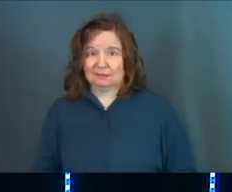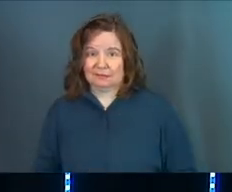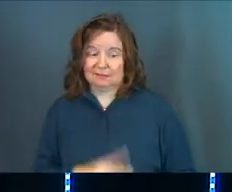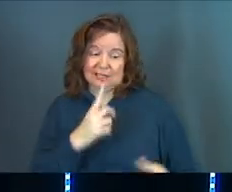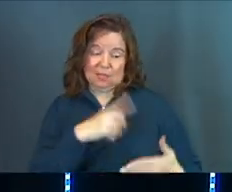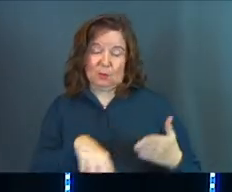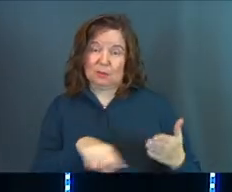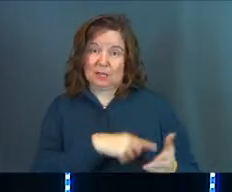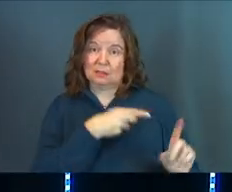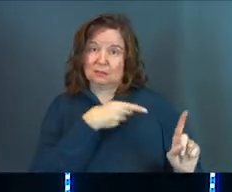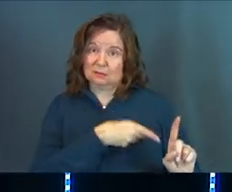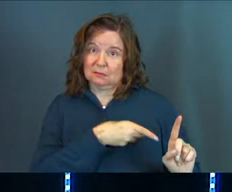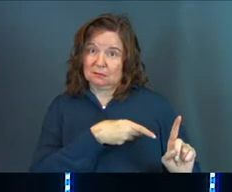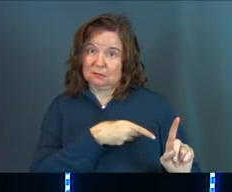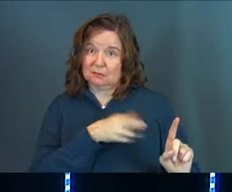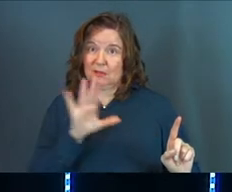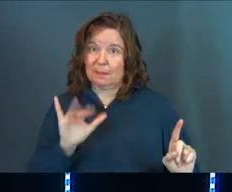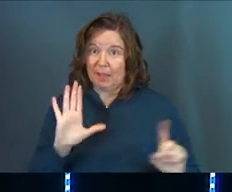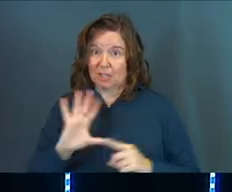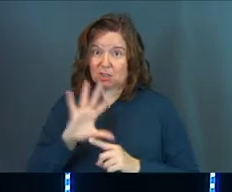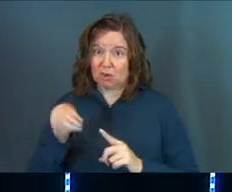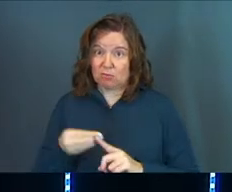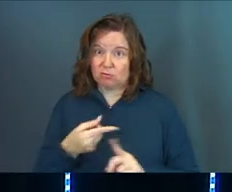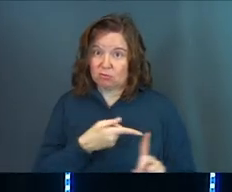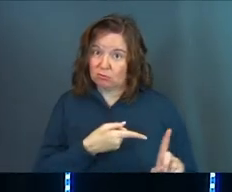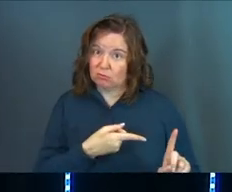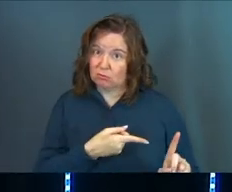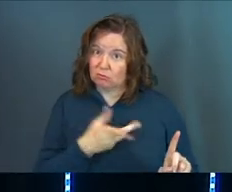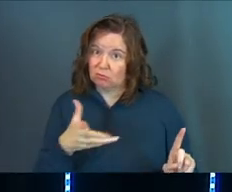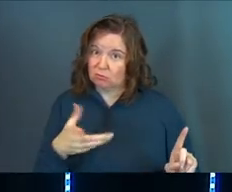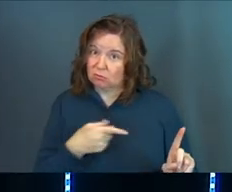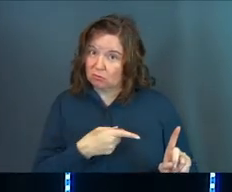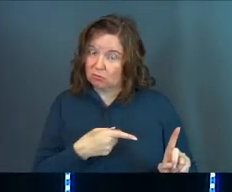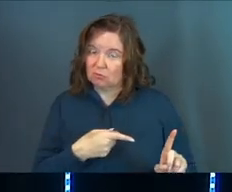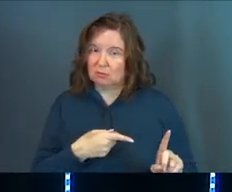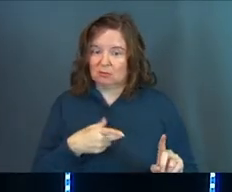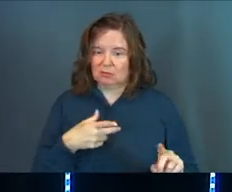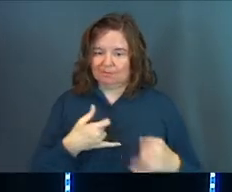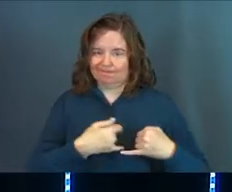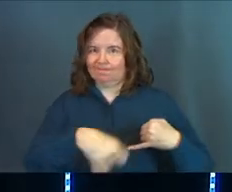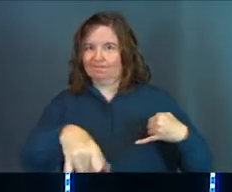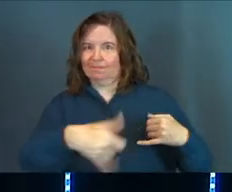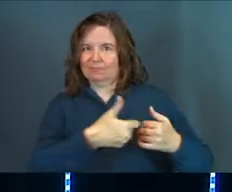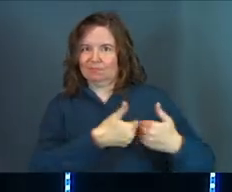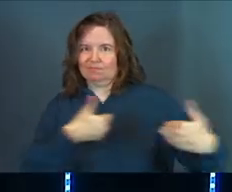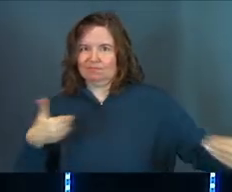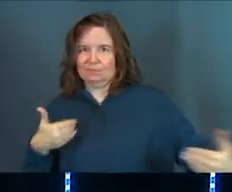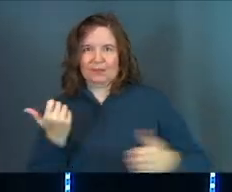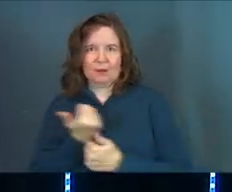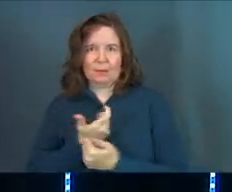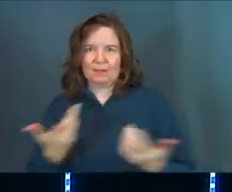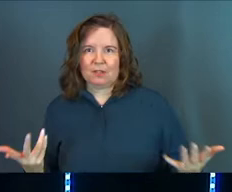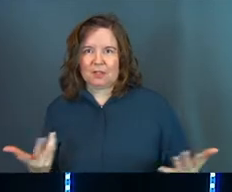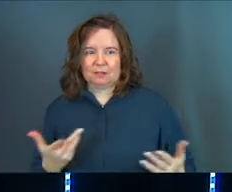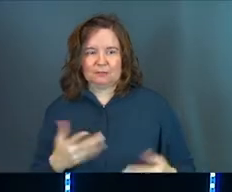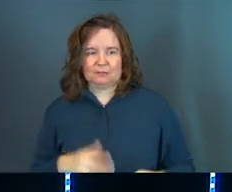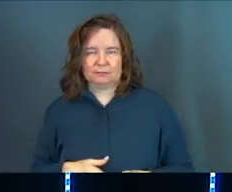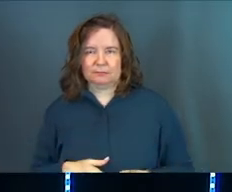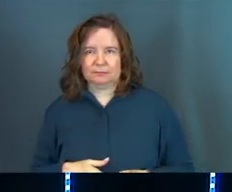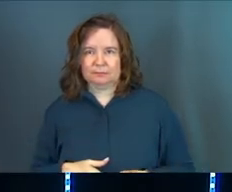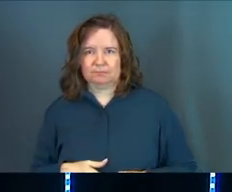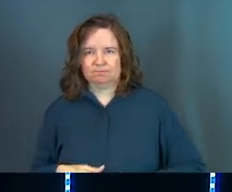He was canceled by his culture. Cut off from everything. Don't we do